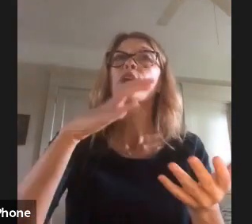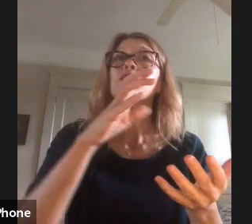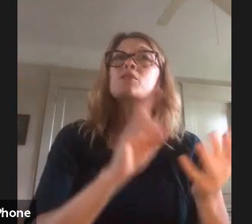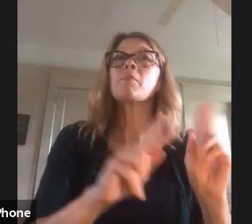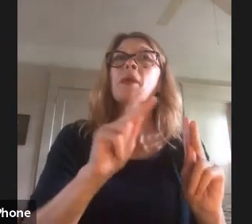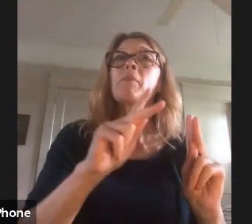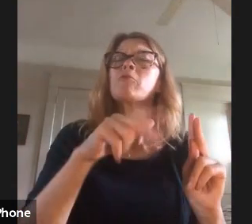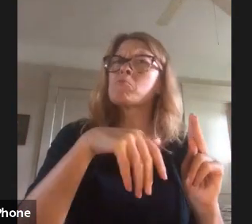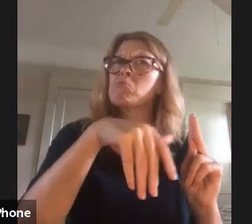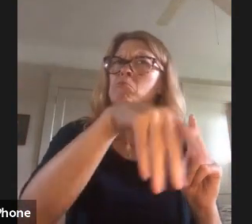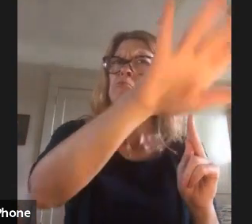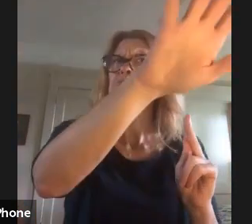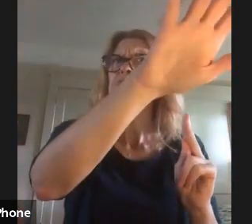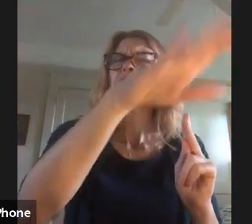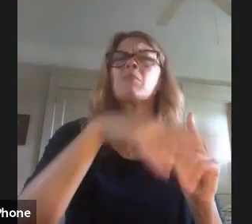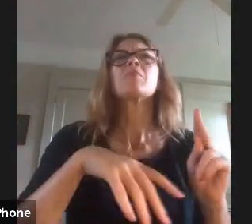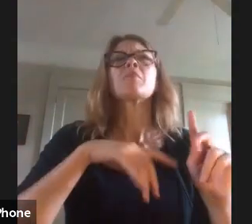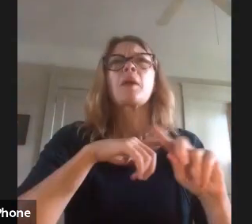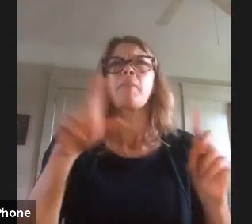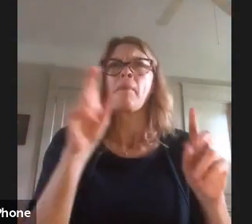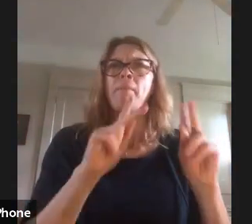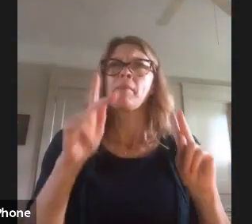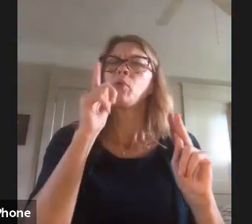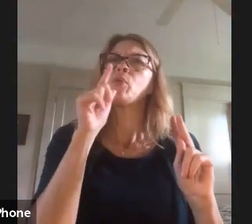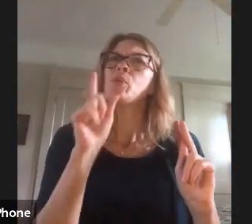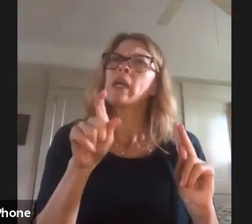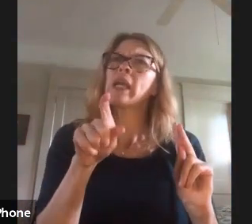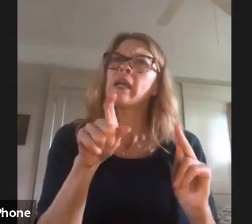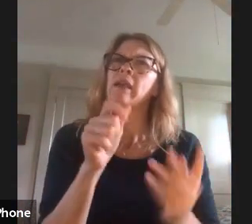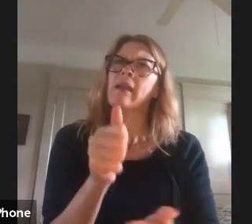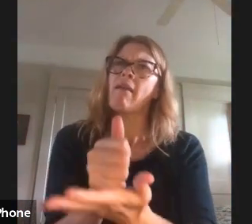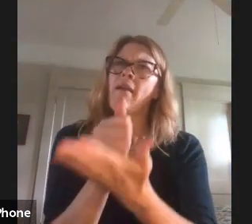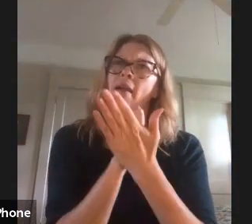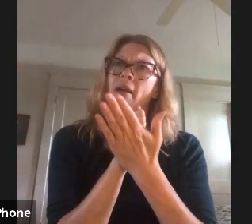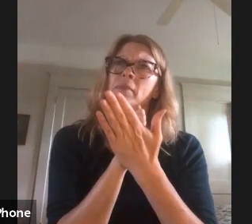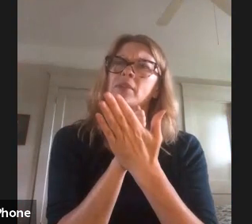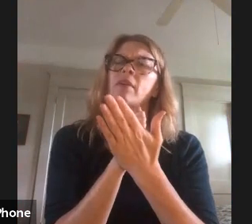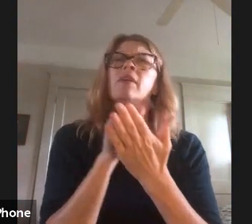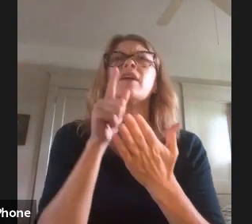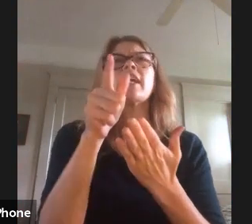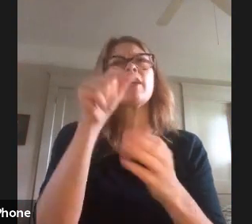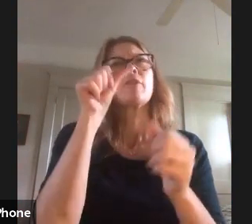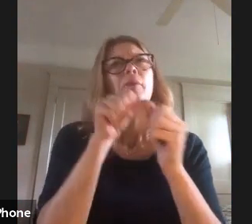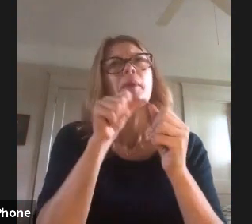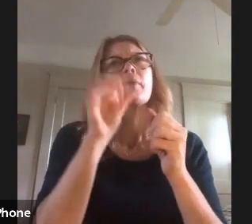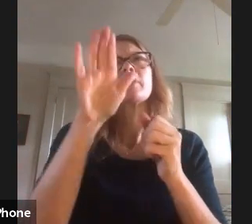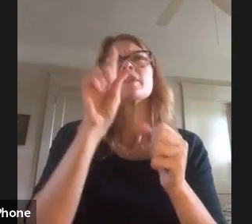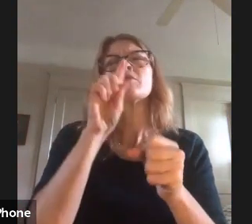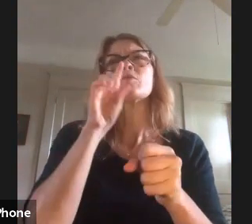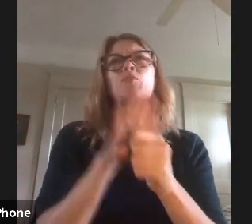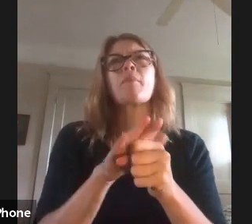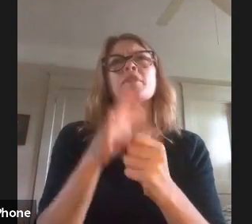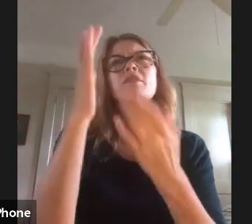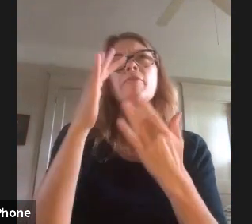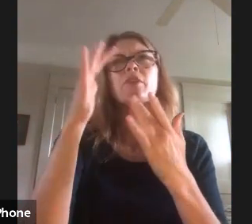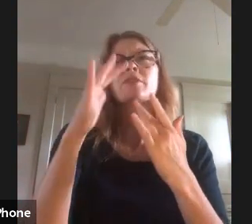He has come to the help of his servant Israel, for he has remembered his promise of mercy, the promise he